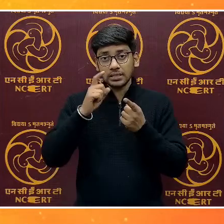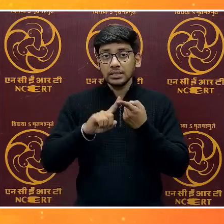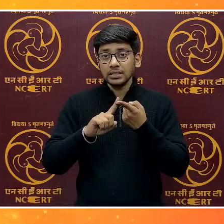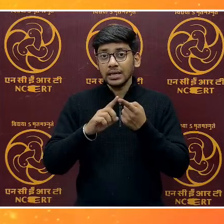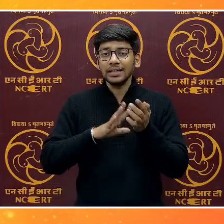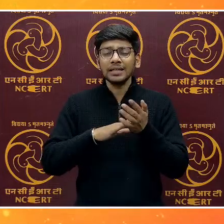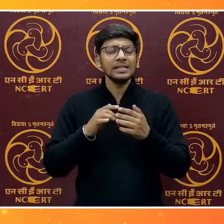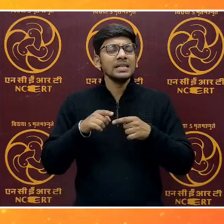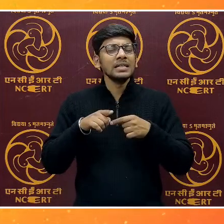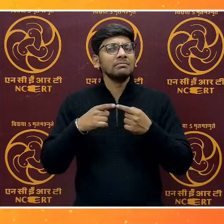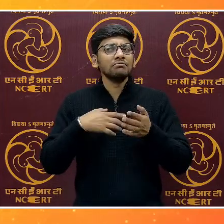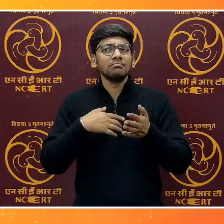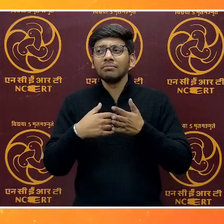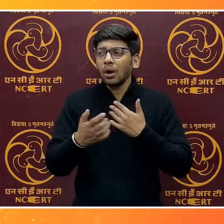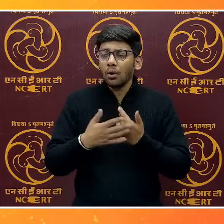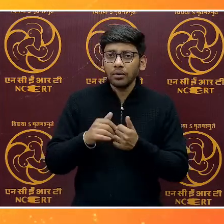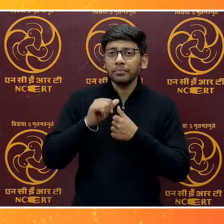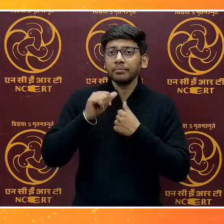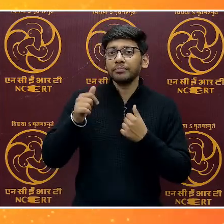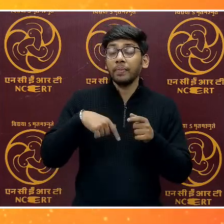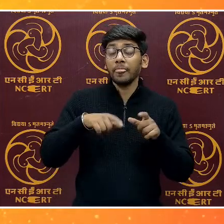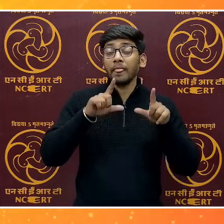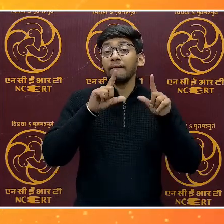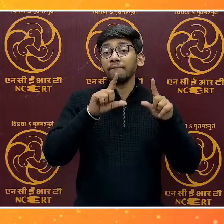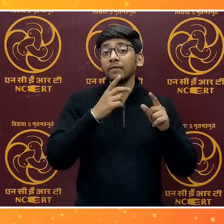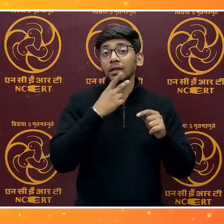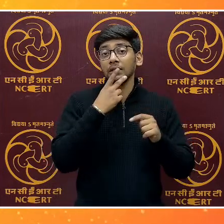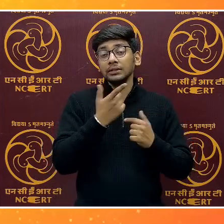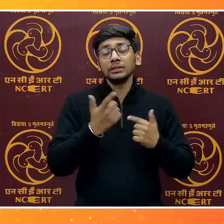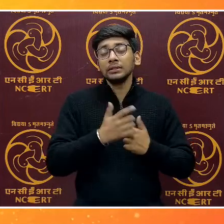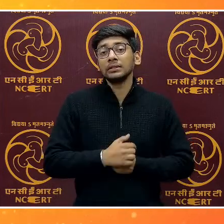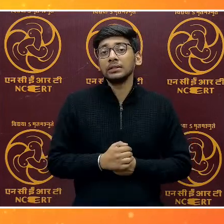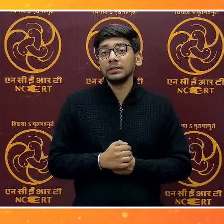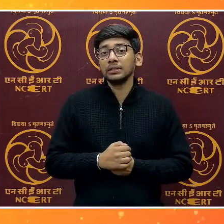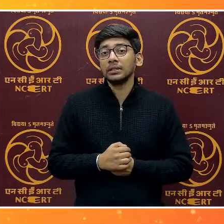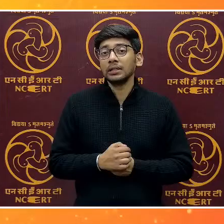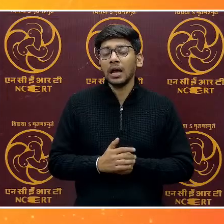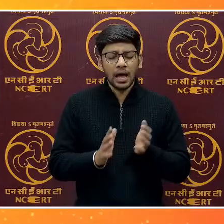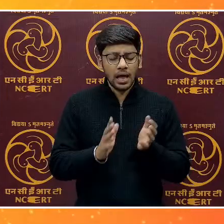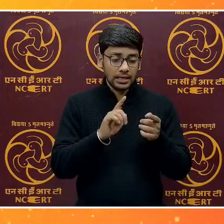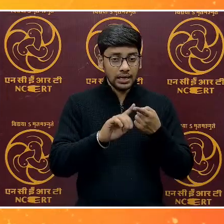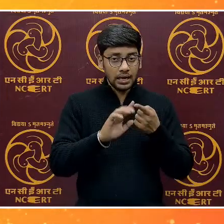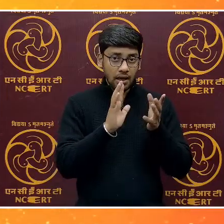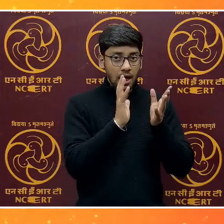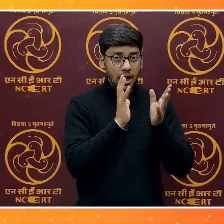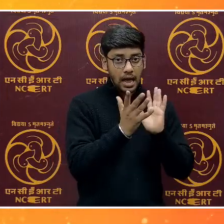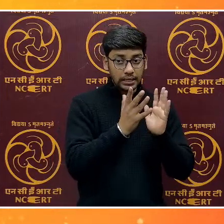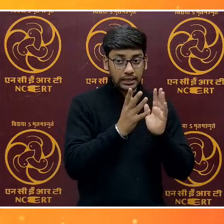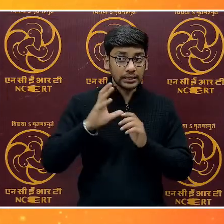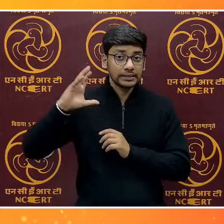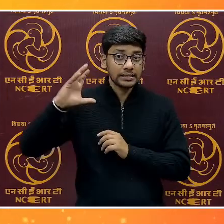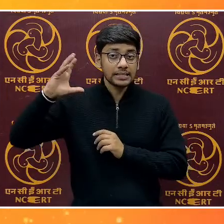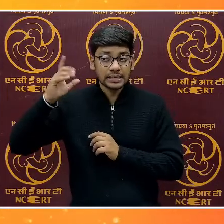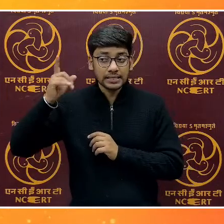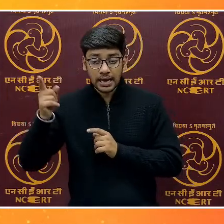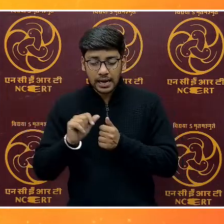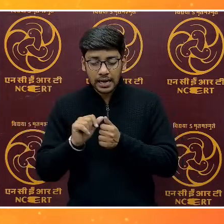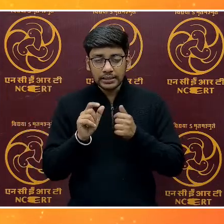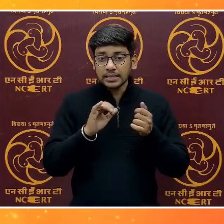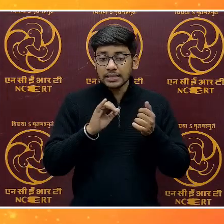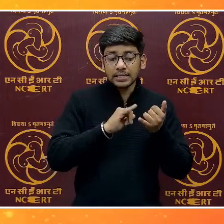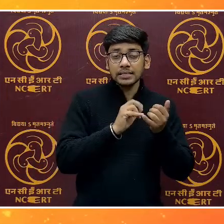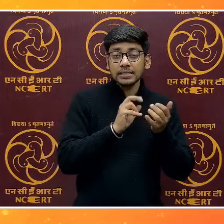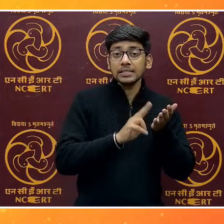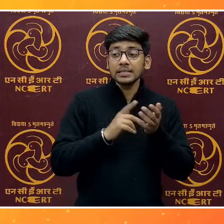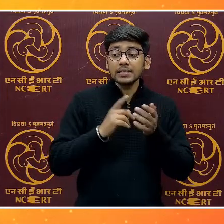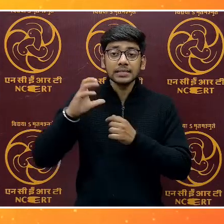heart. So the picture here shows that earth is very distant from the sun. Yes. Right. The child is